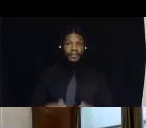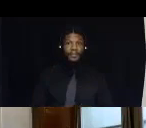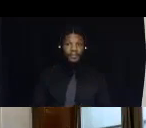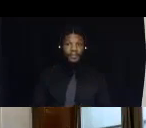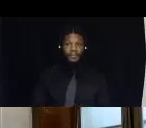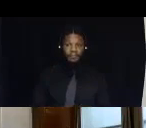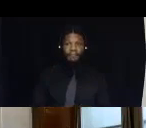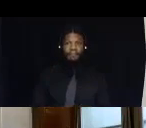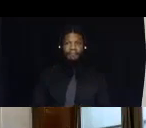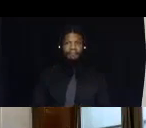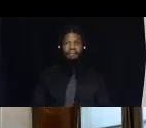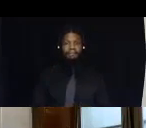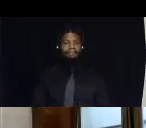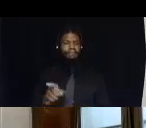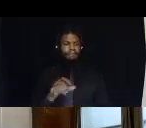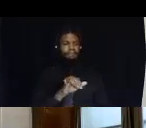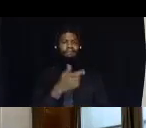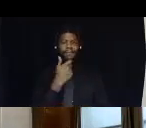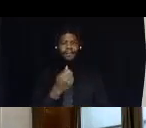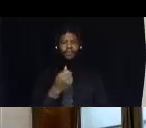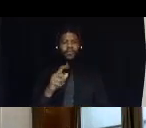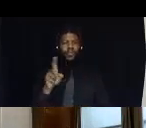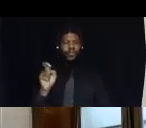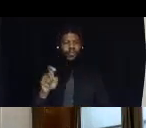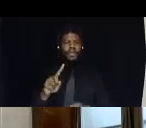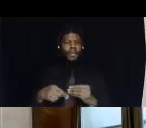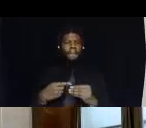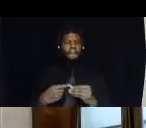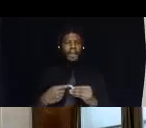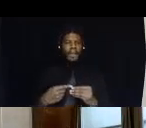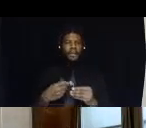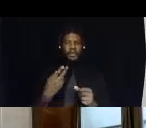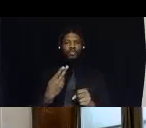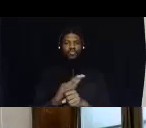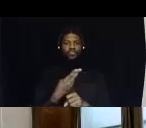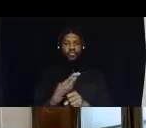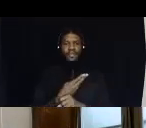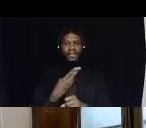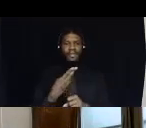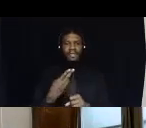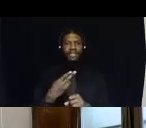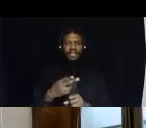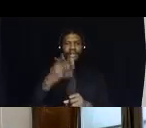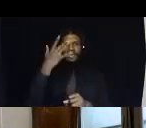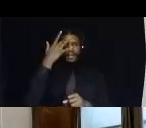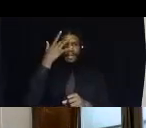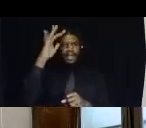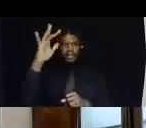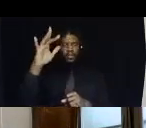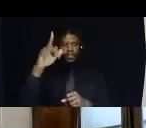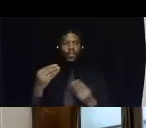So, interesting question in the chat about usage, intellectual property, how